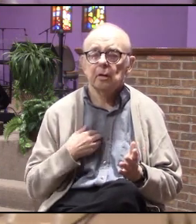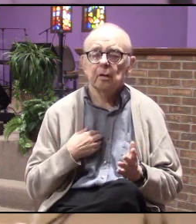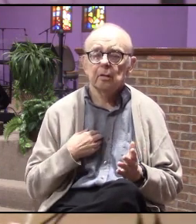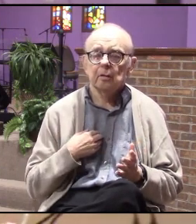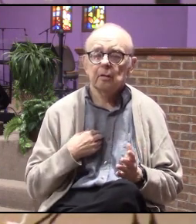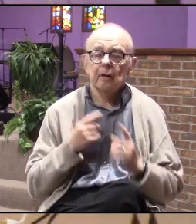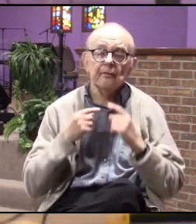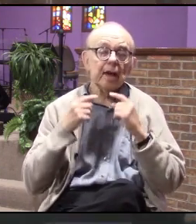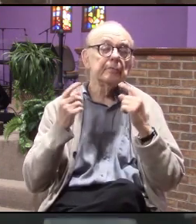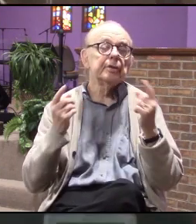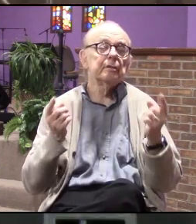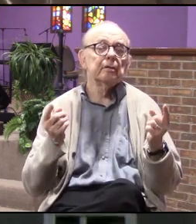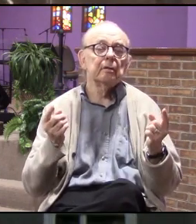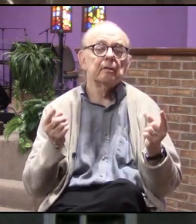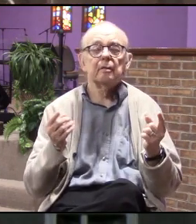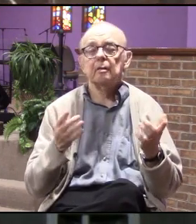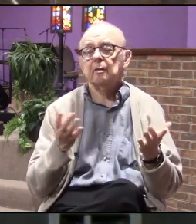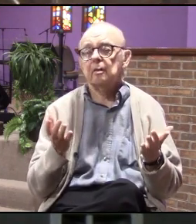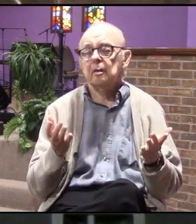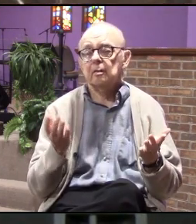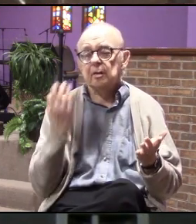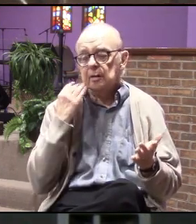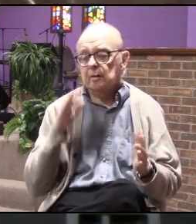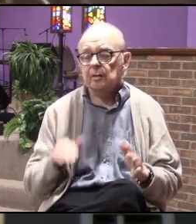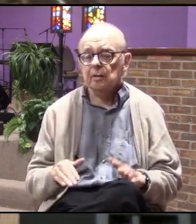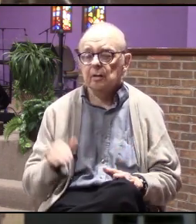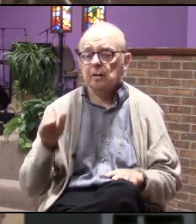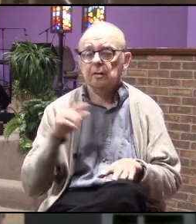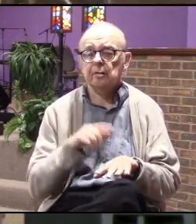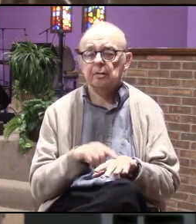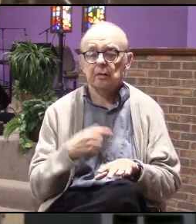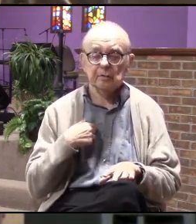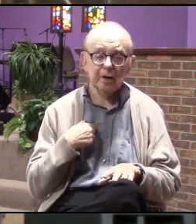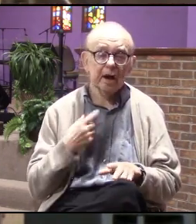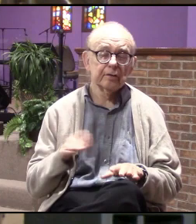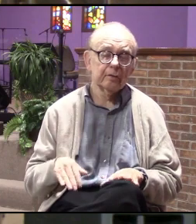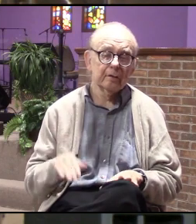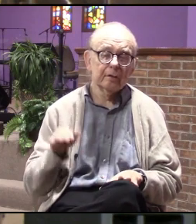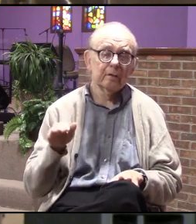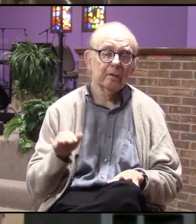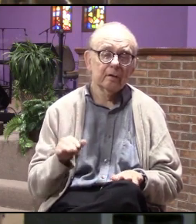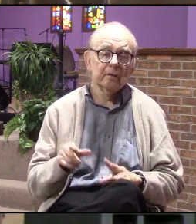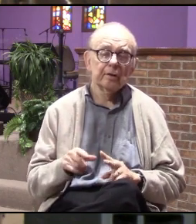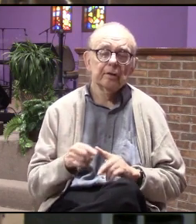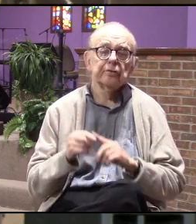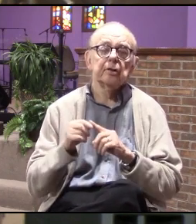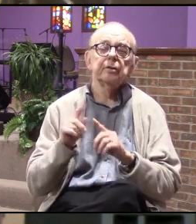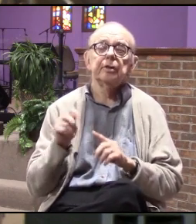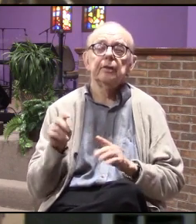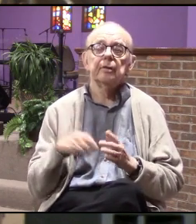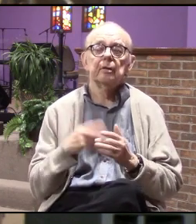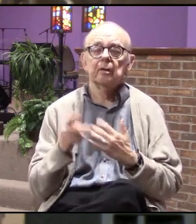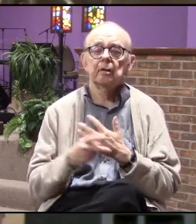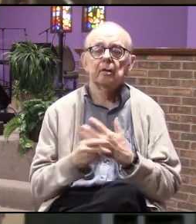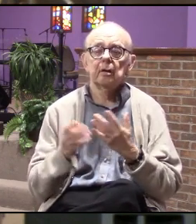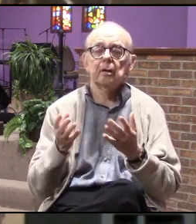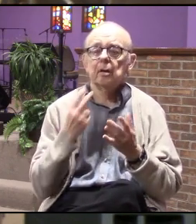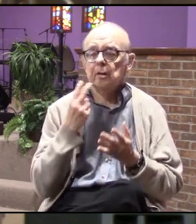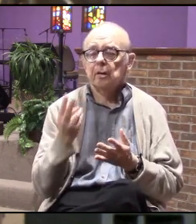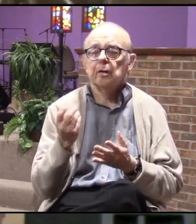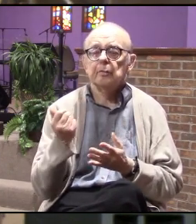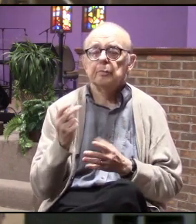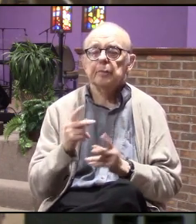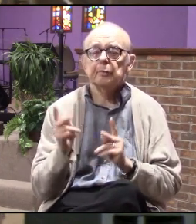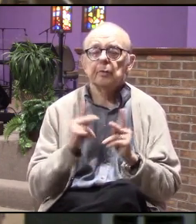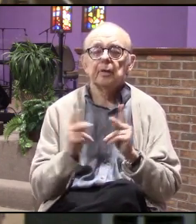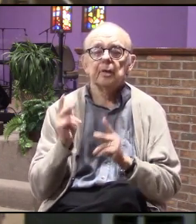are famous that kind of, if you grew up in the time that I did, and certain TV shows, you've watched some people in the last